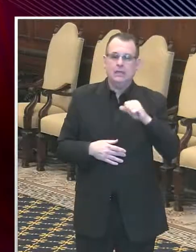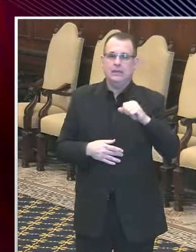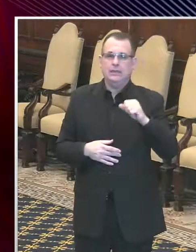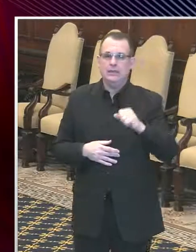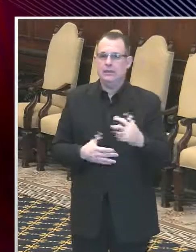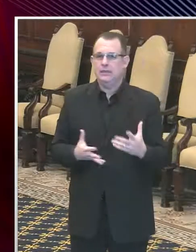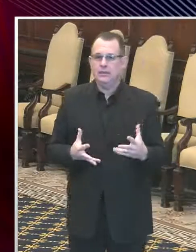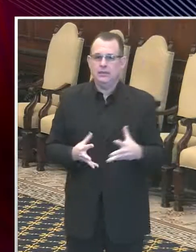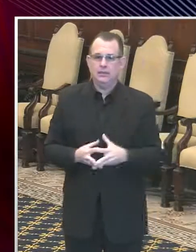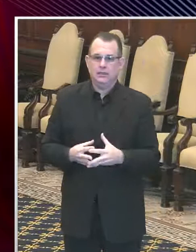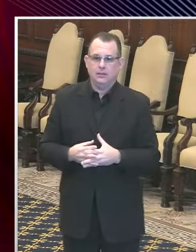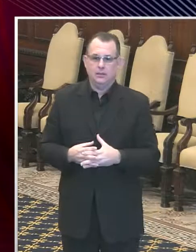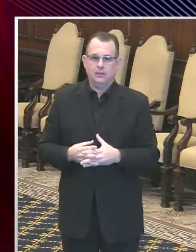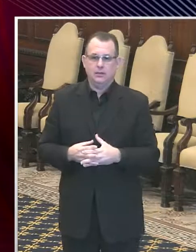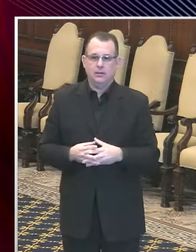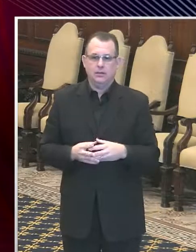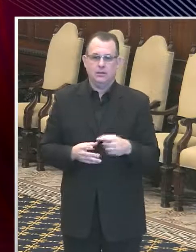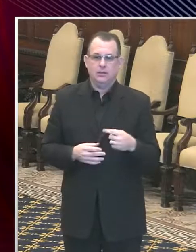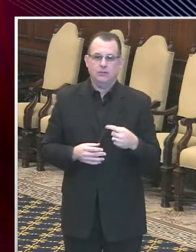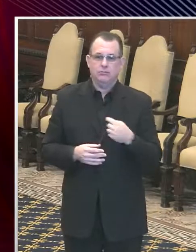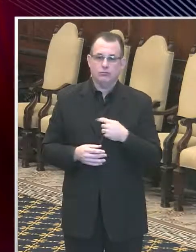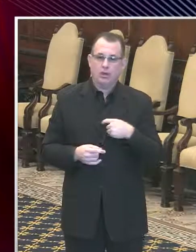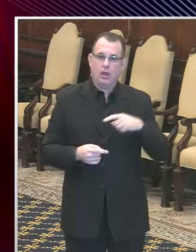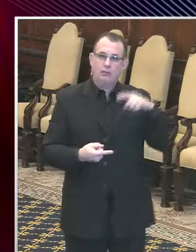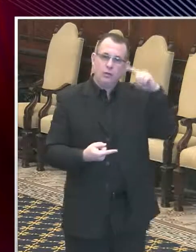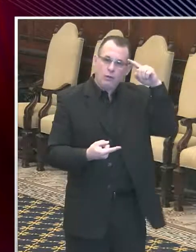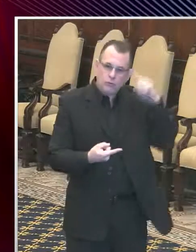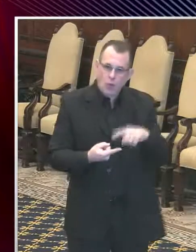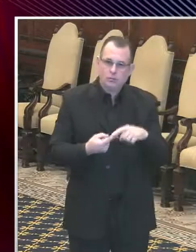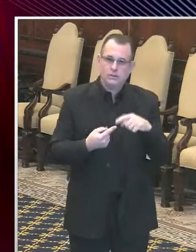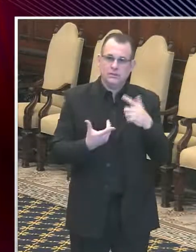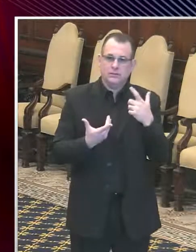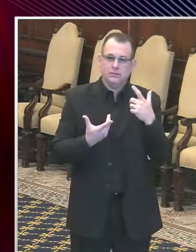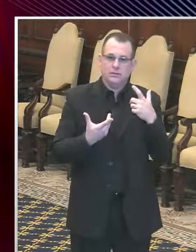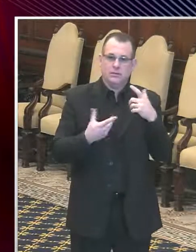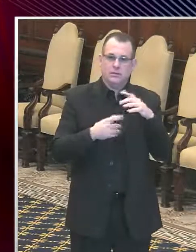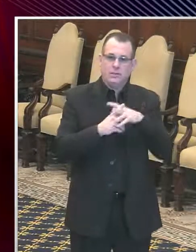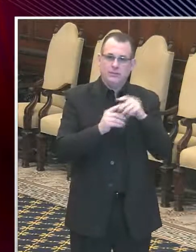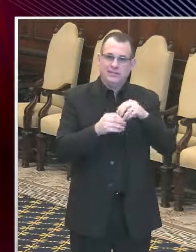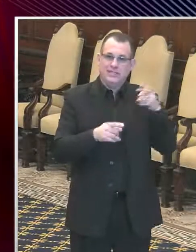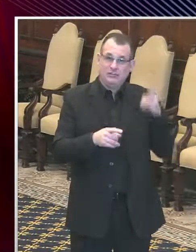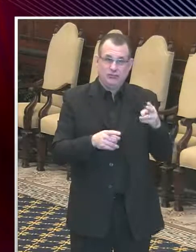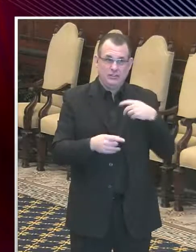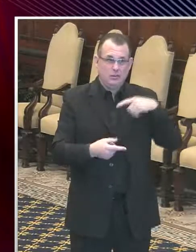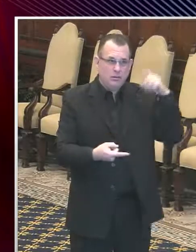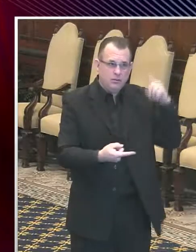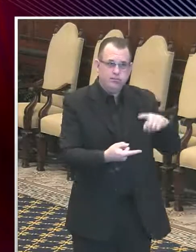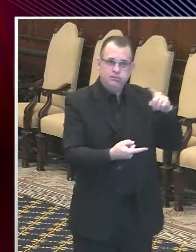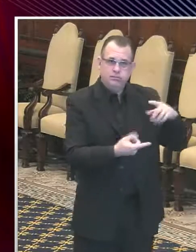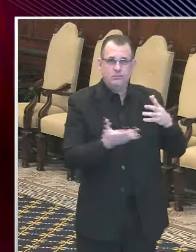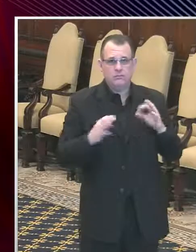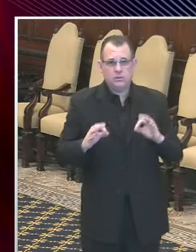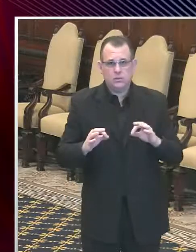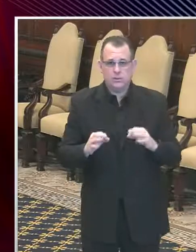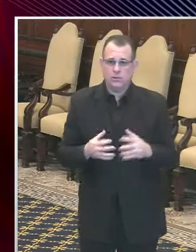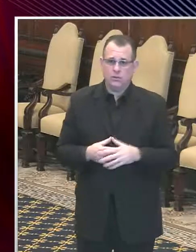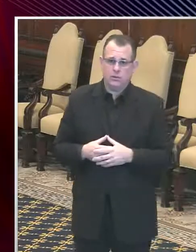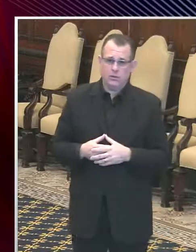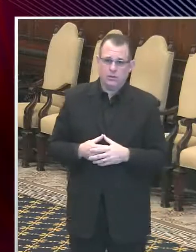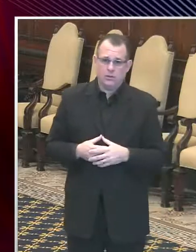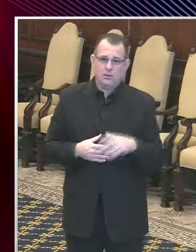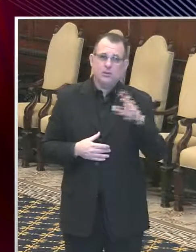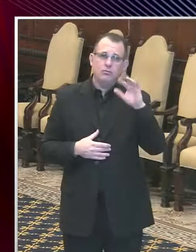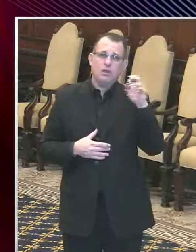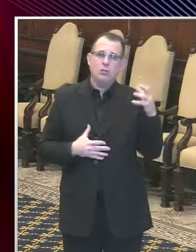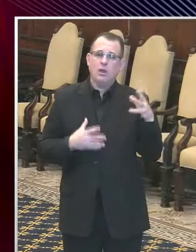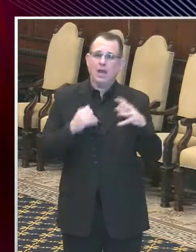I mean, we're down to the lowest prison population probably in our city's history. Yeah, and just to add, in addition